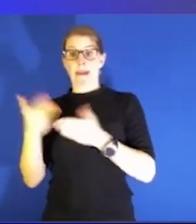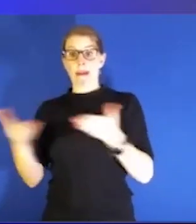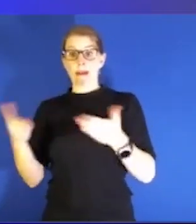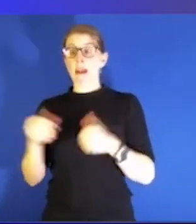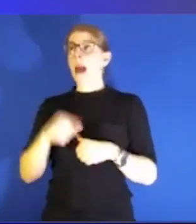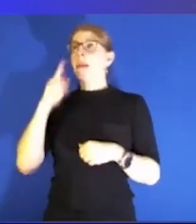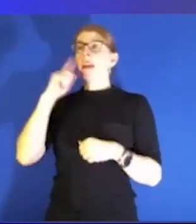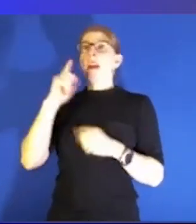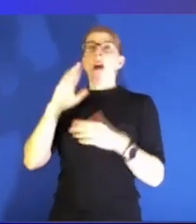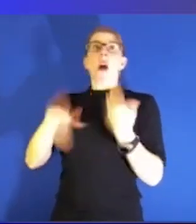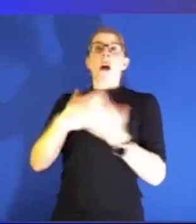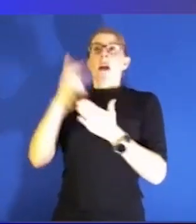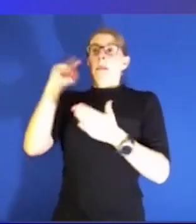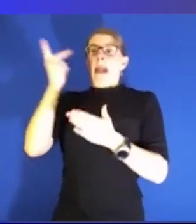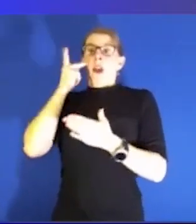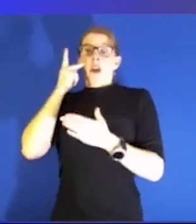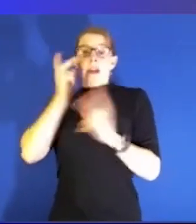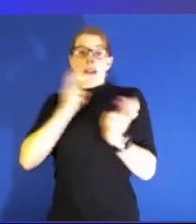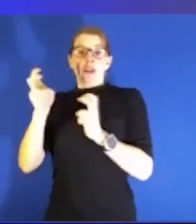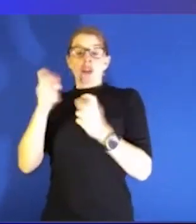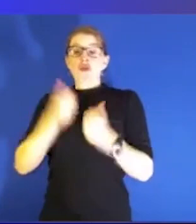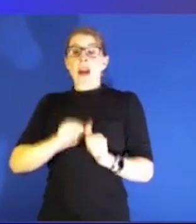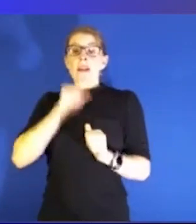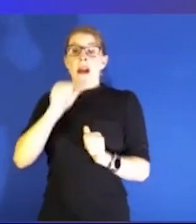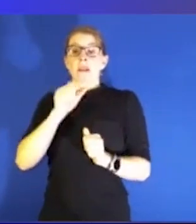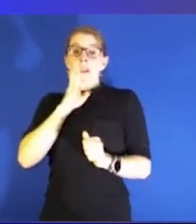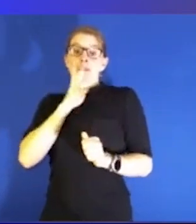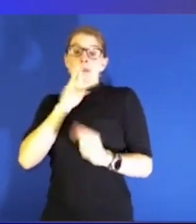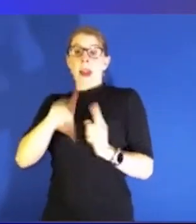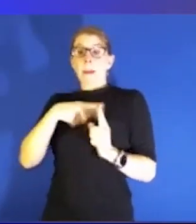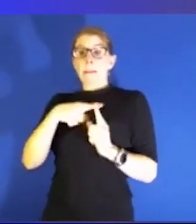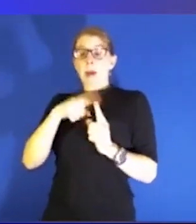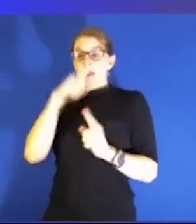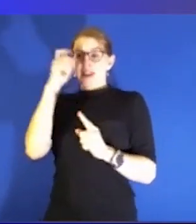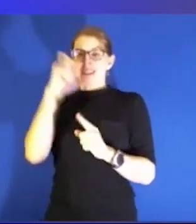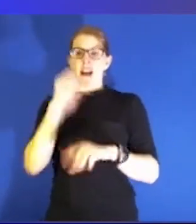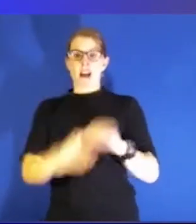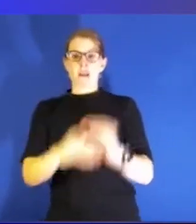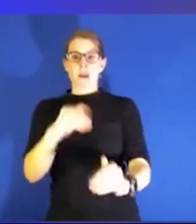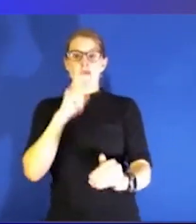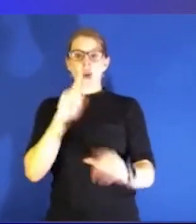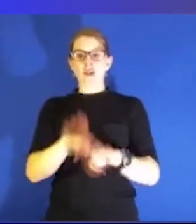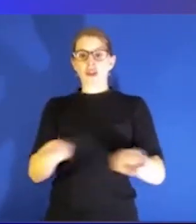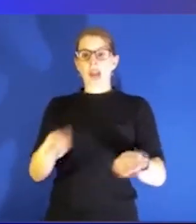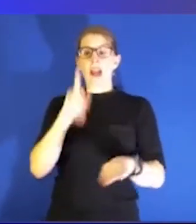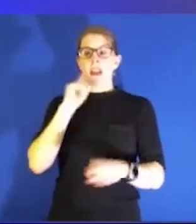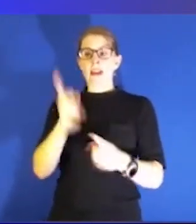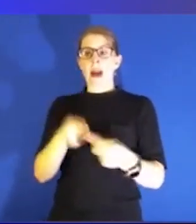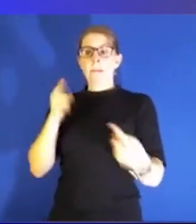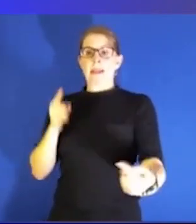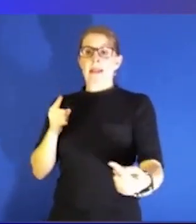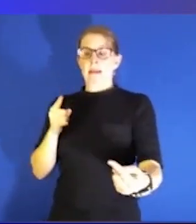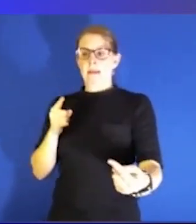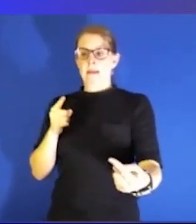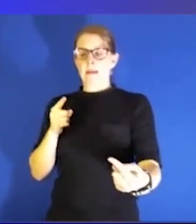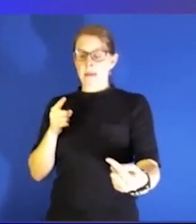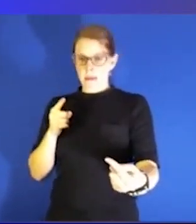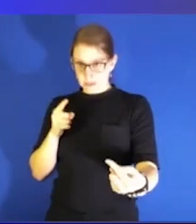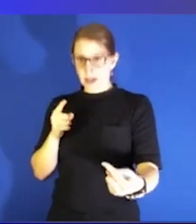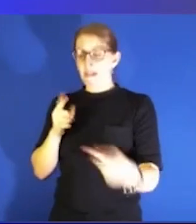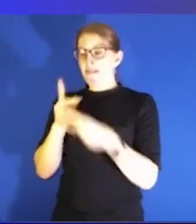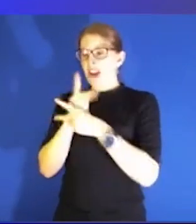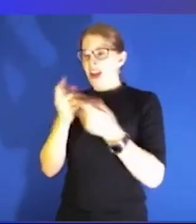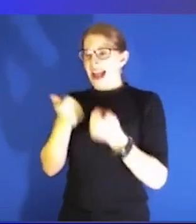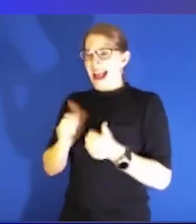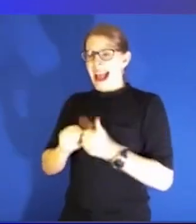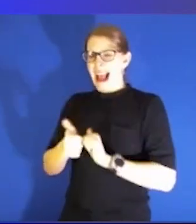that people tend to try not to talk about because it's uncomfortable for children. I think the opposite is the better way to go, to find a way to talk to children at